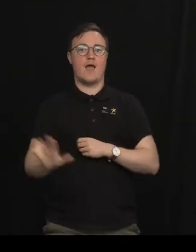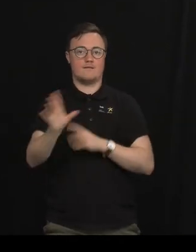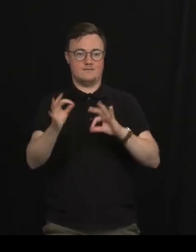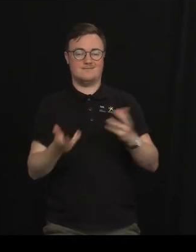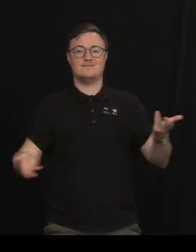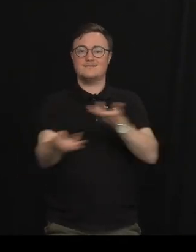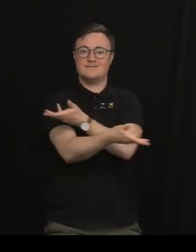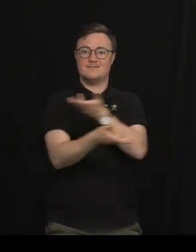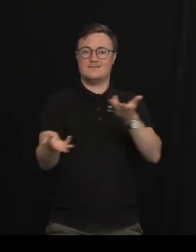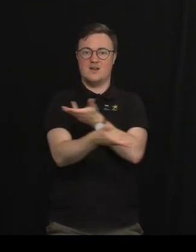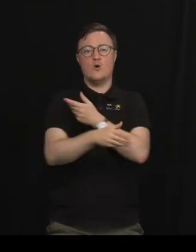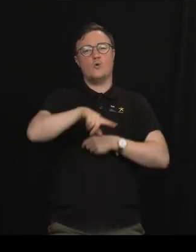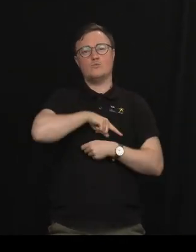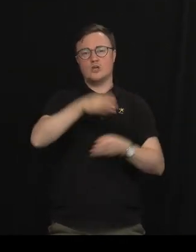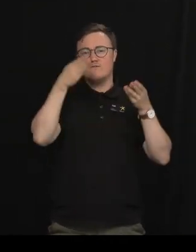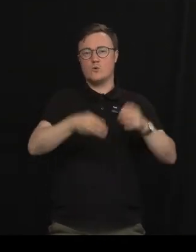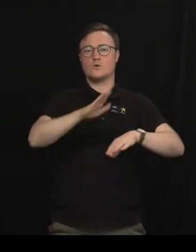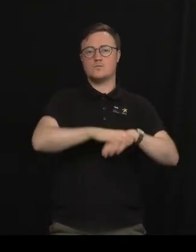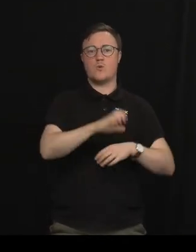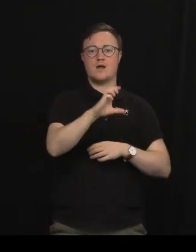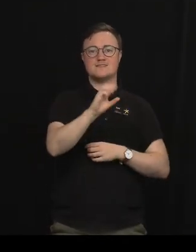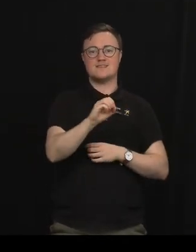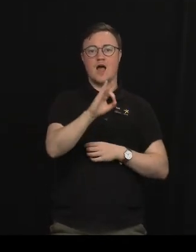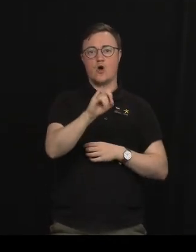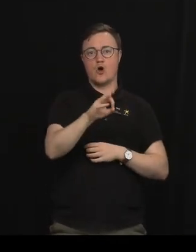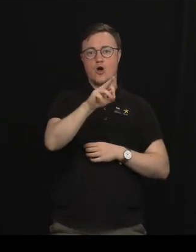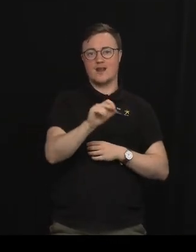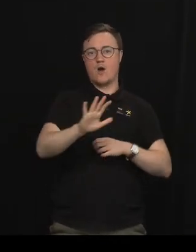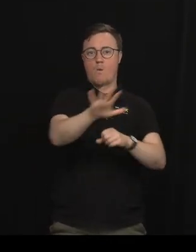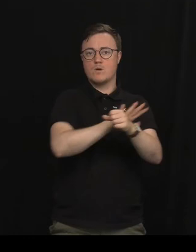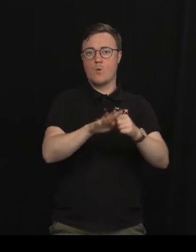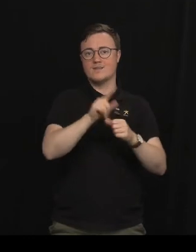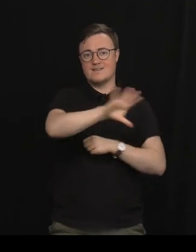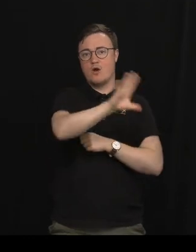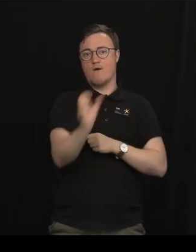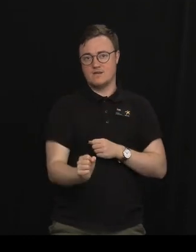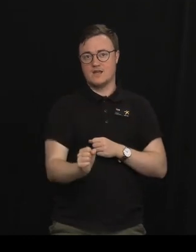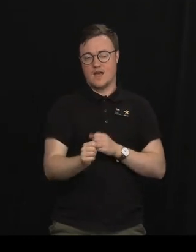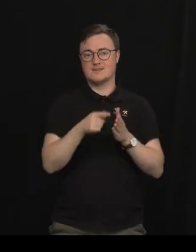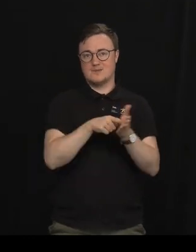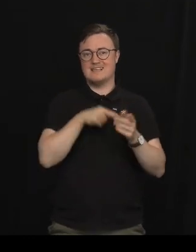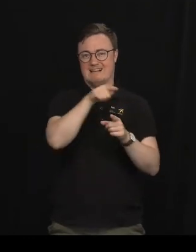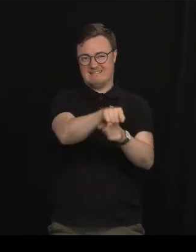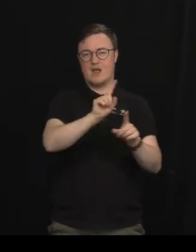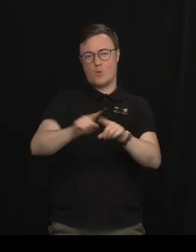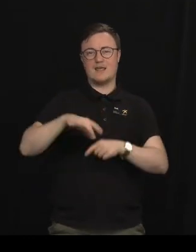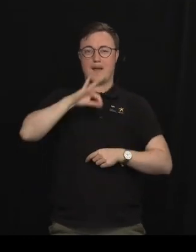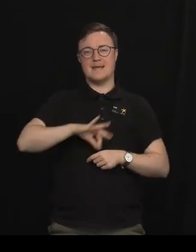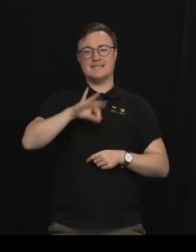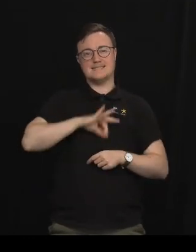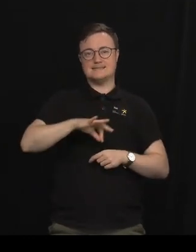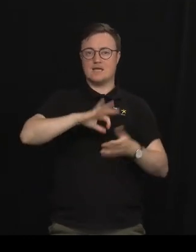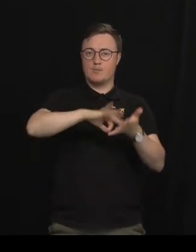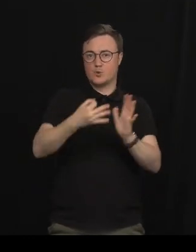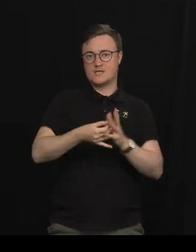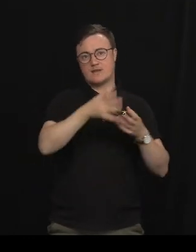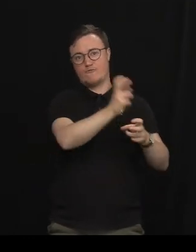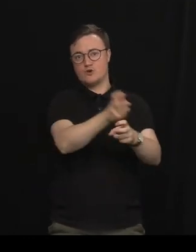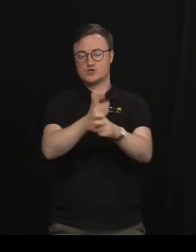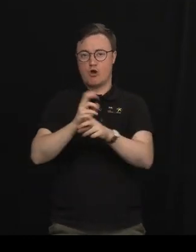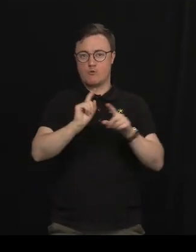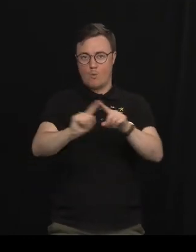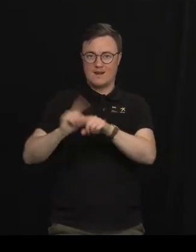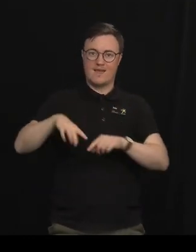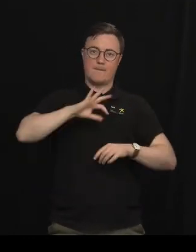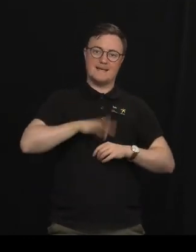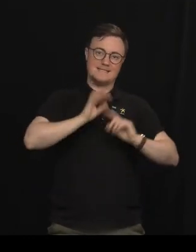on sub-Saharan Africa for now on global health. Previously it was on clinical trial. And Sida and Sweden are one of the